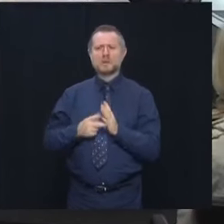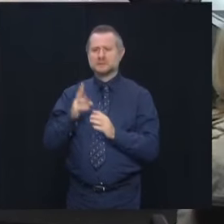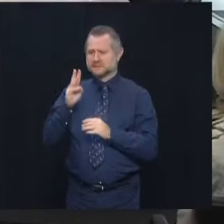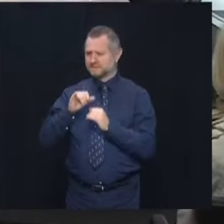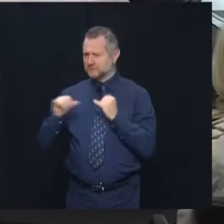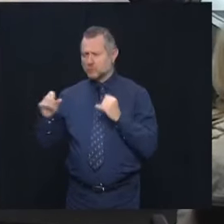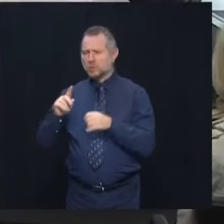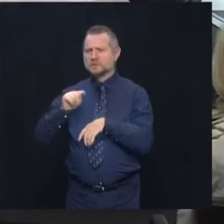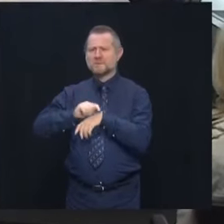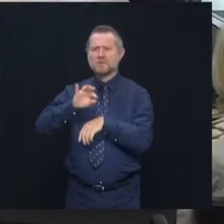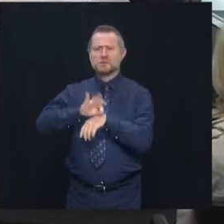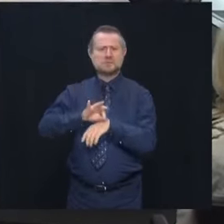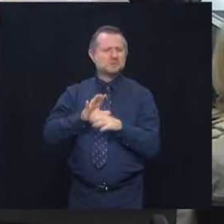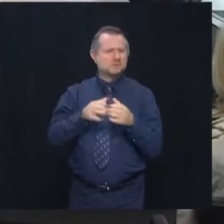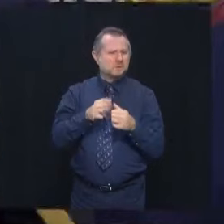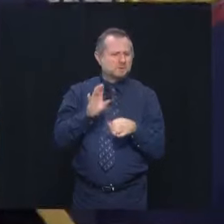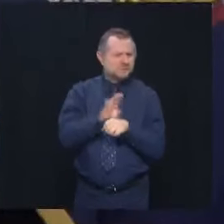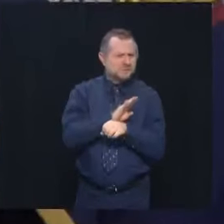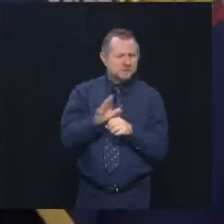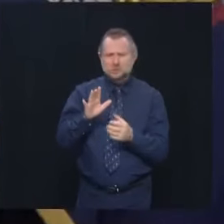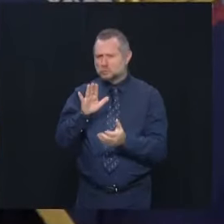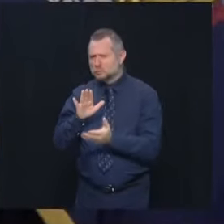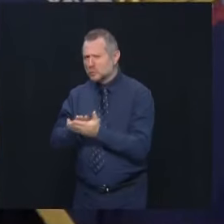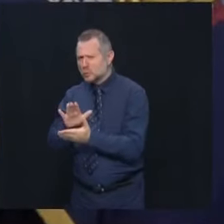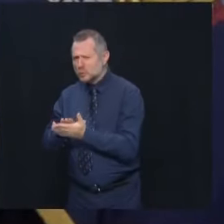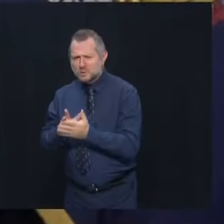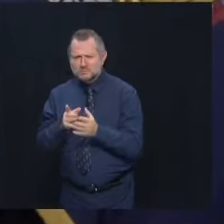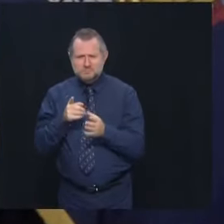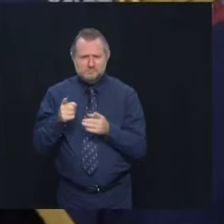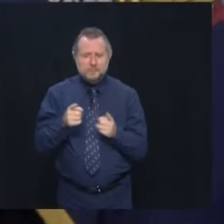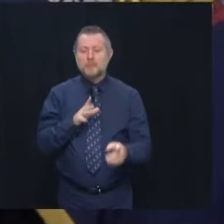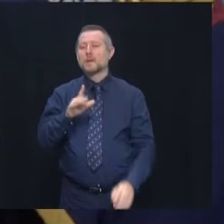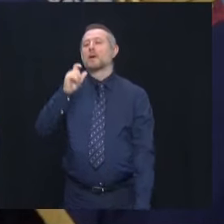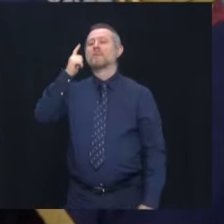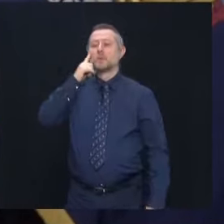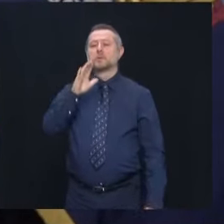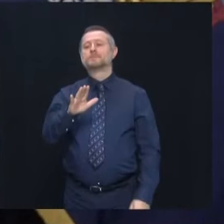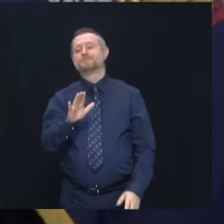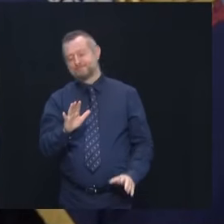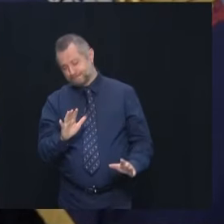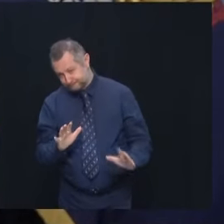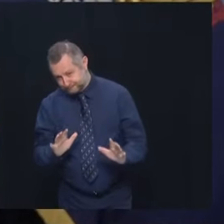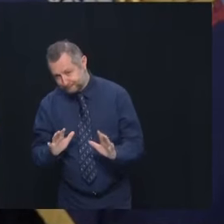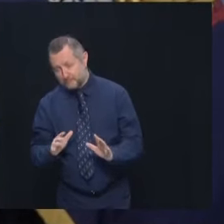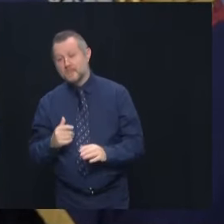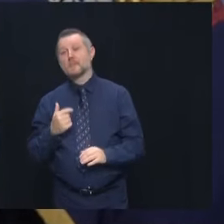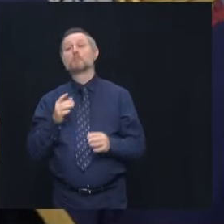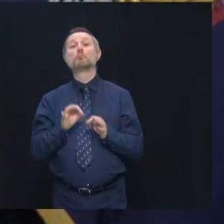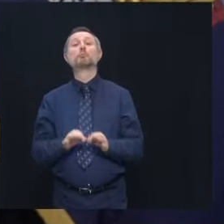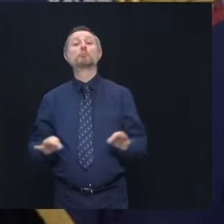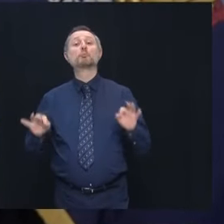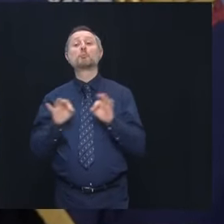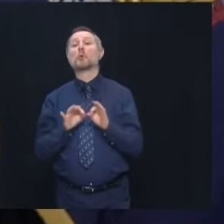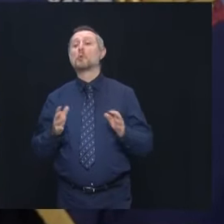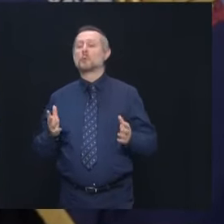on businesses, schools, religious institutions? It's individuals, but, you know, you want to prioritize your